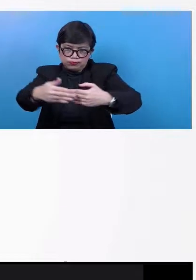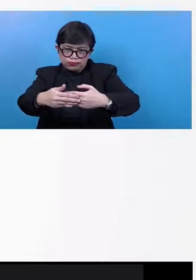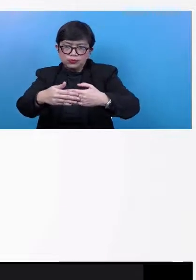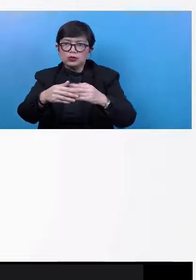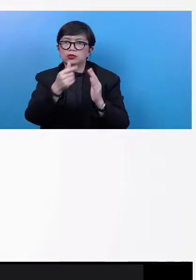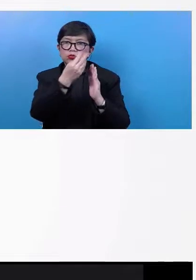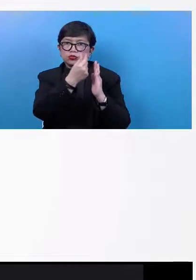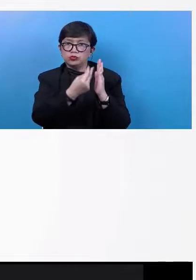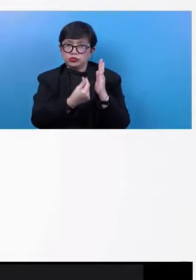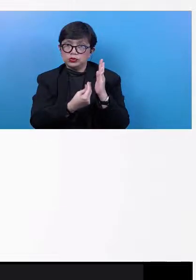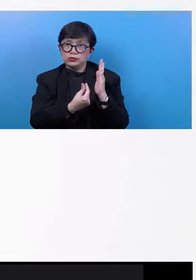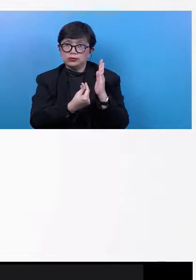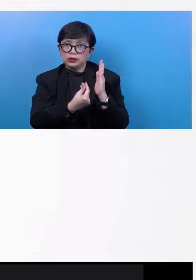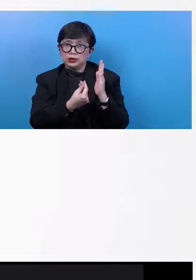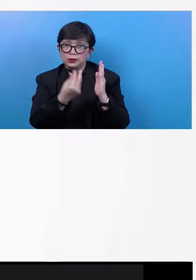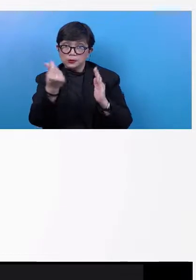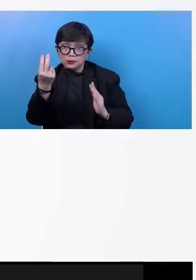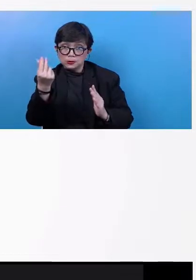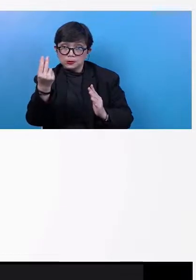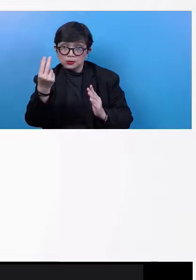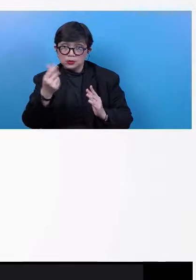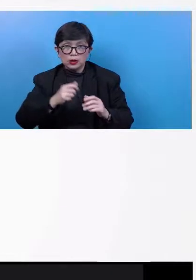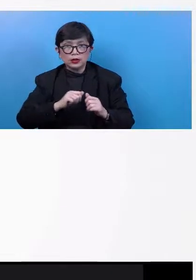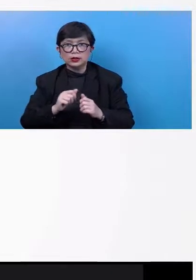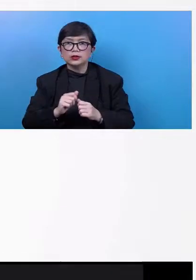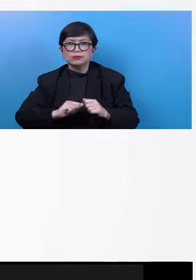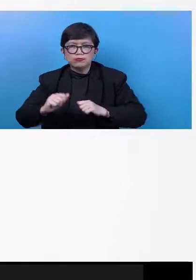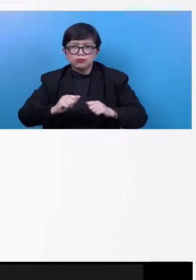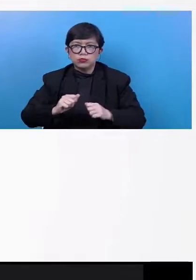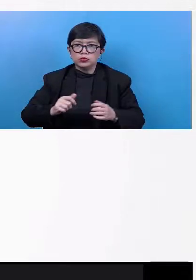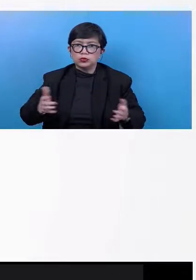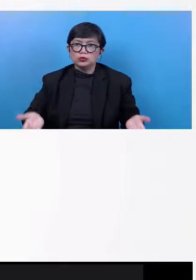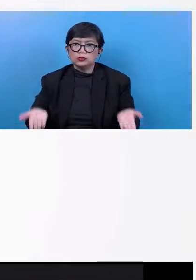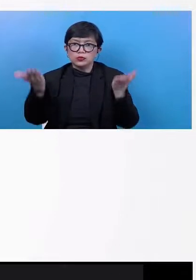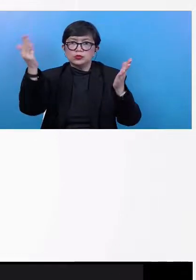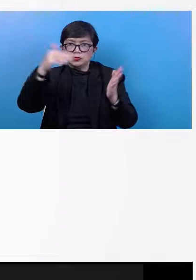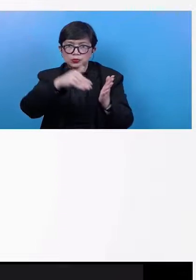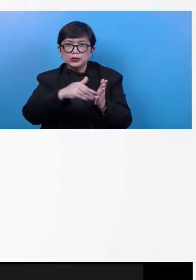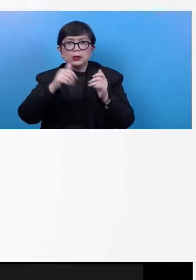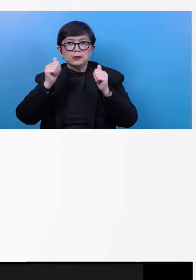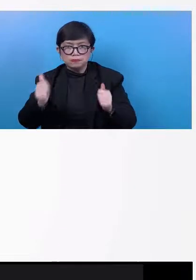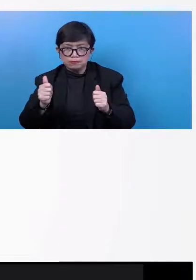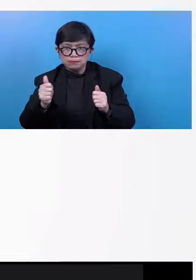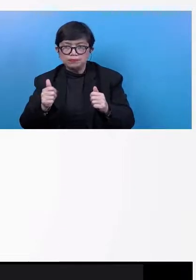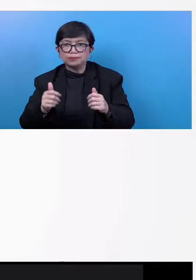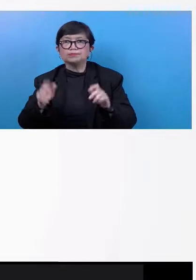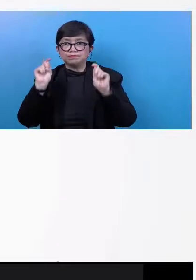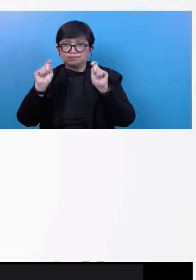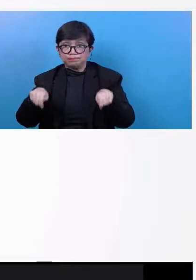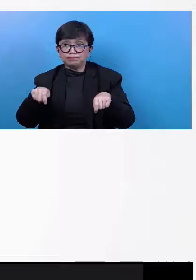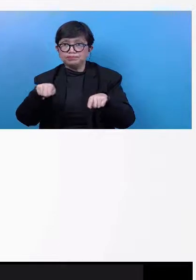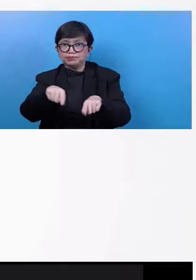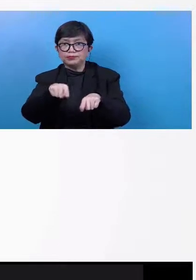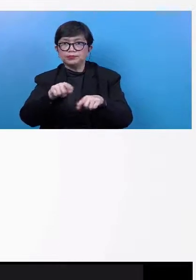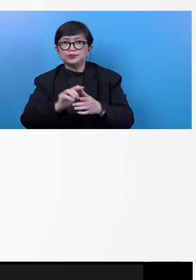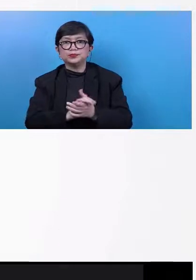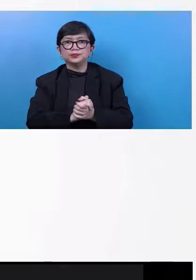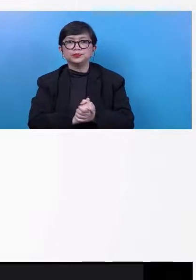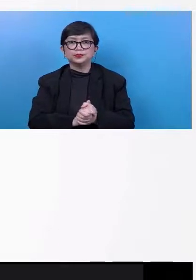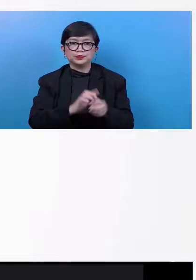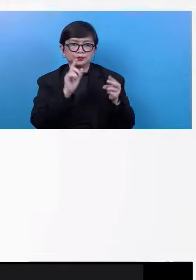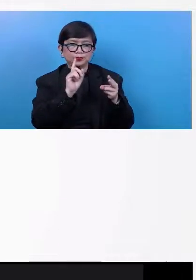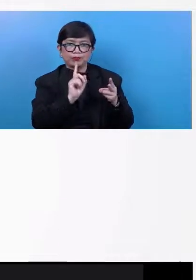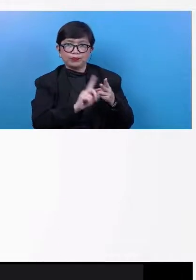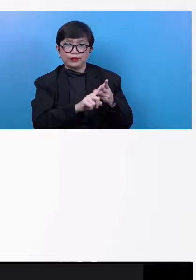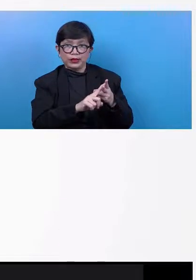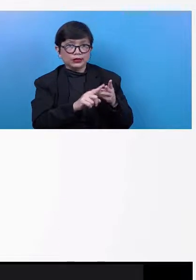the implementation of best recovery strategies. I have 2 small points.